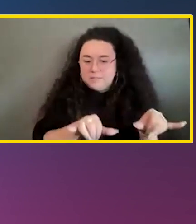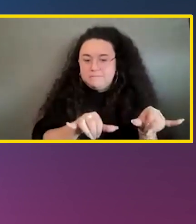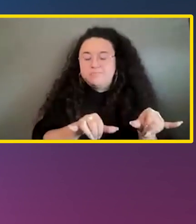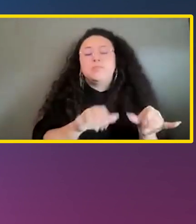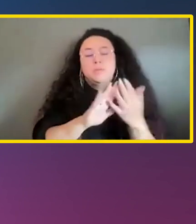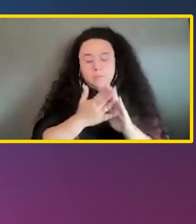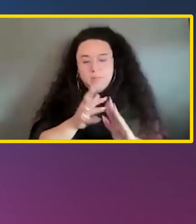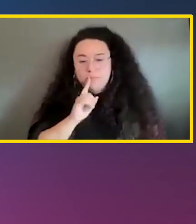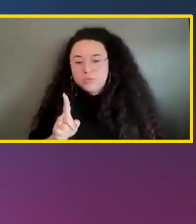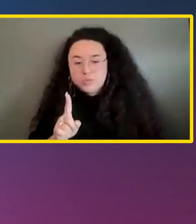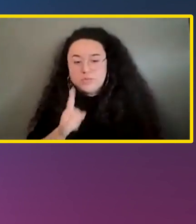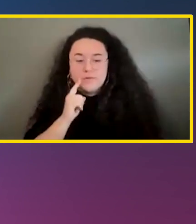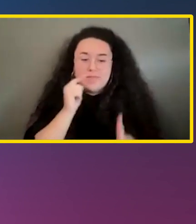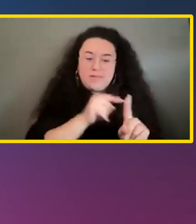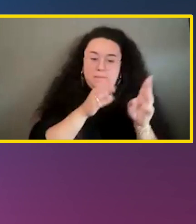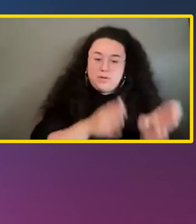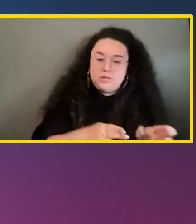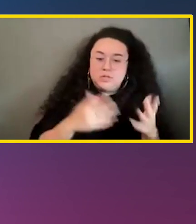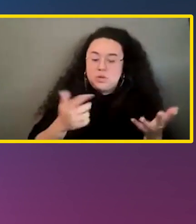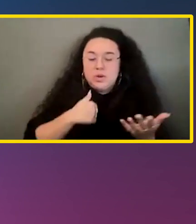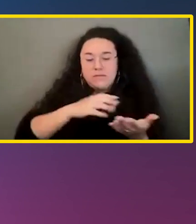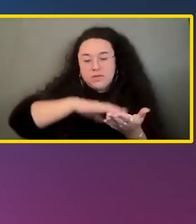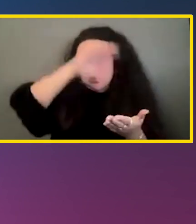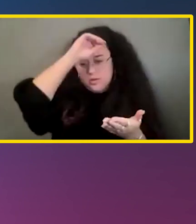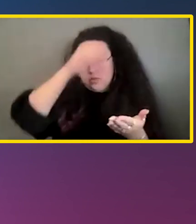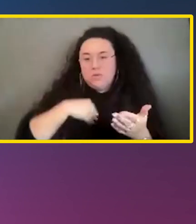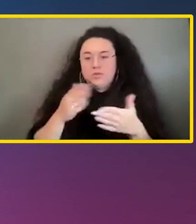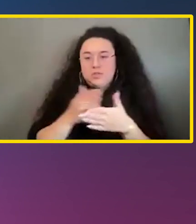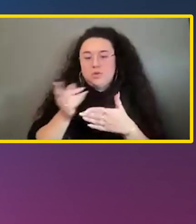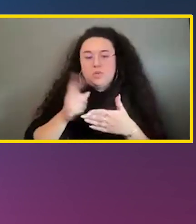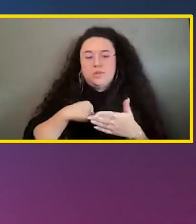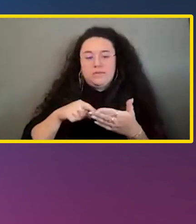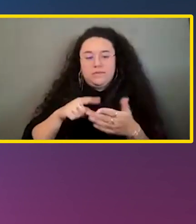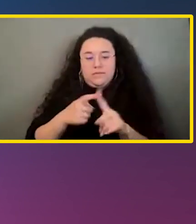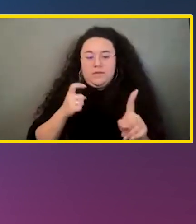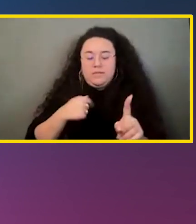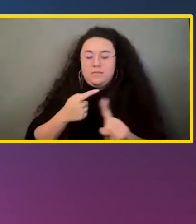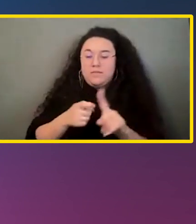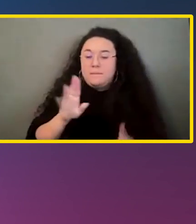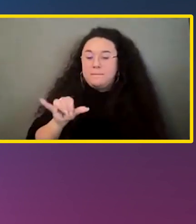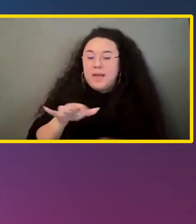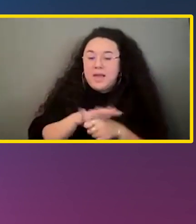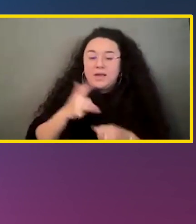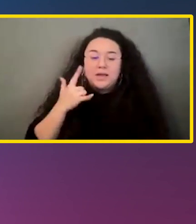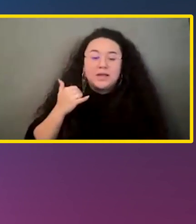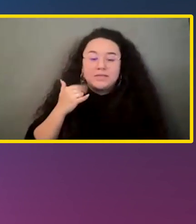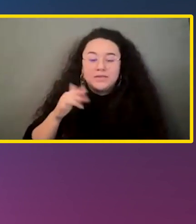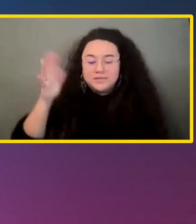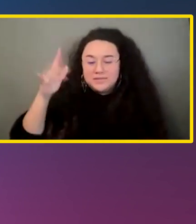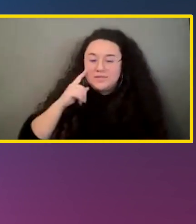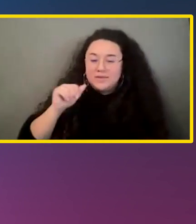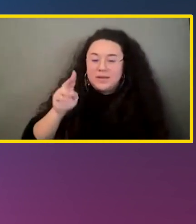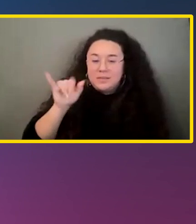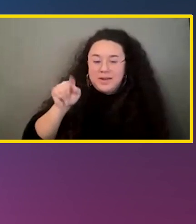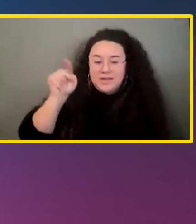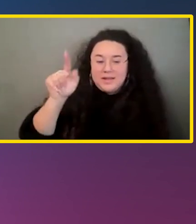it becomes reality for them. So what I've learned, since we're all sharing where we're from, I'm from the Bay Area, California. Shout out to you, Amity,